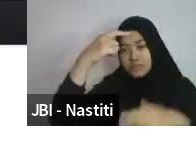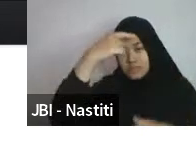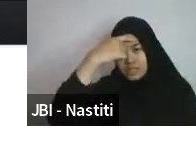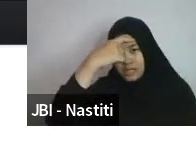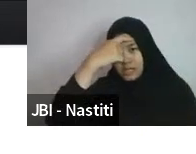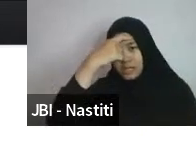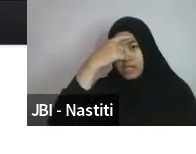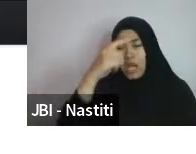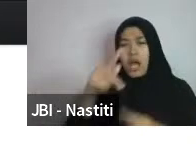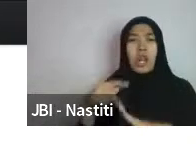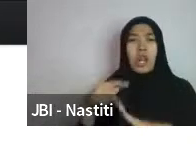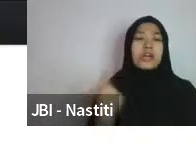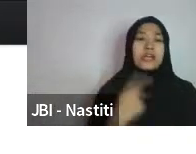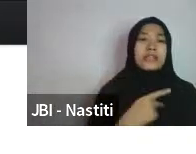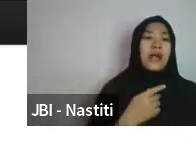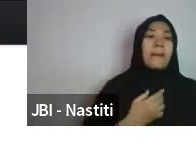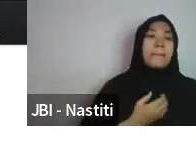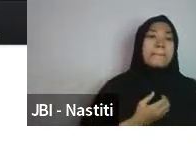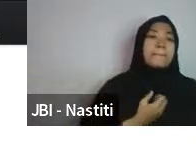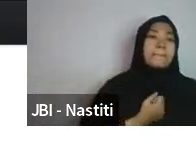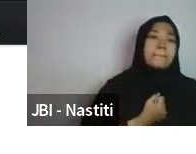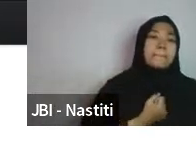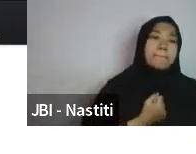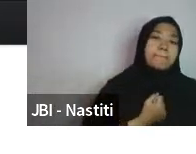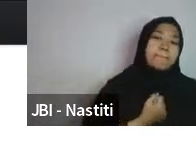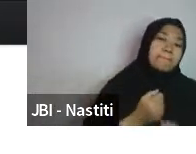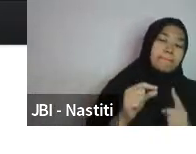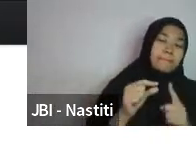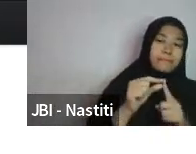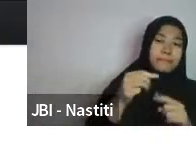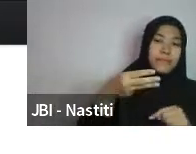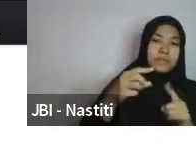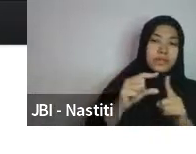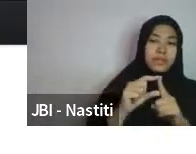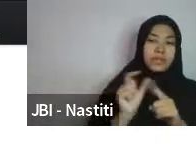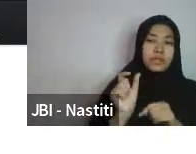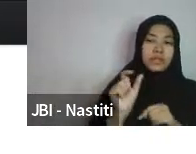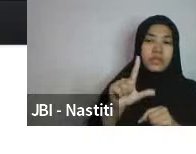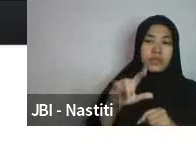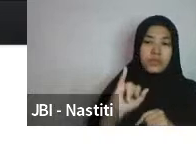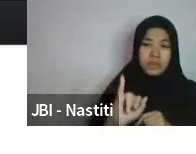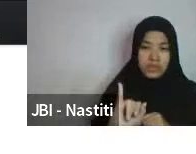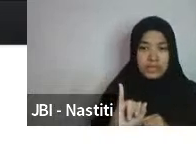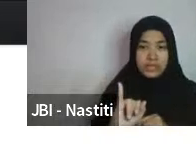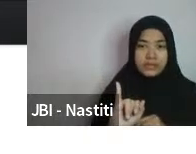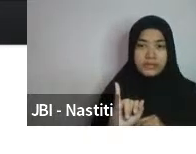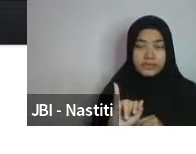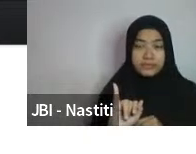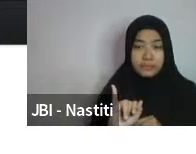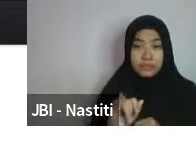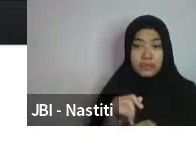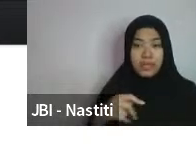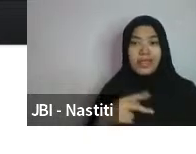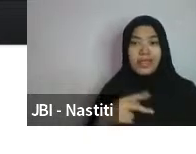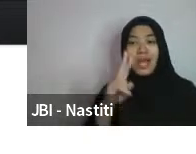expensive, as well as making a huge difference to the quality of life. Next slide, please.